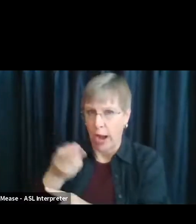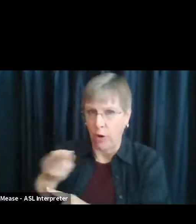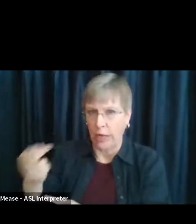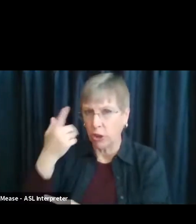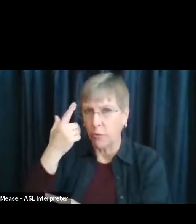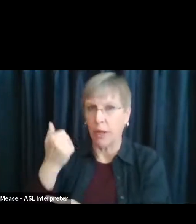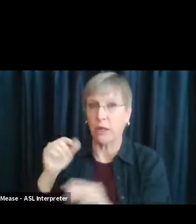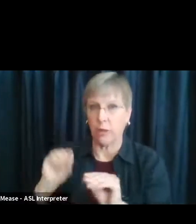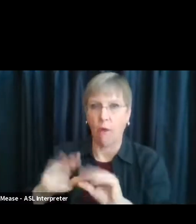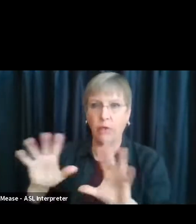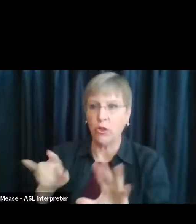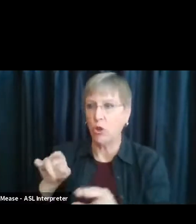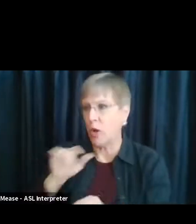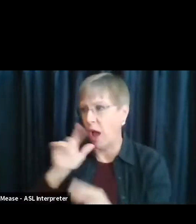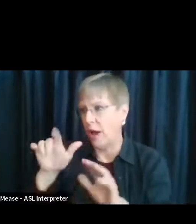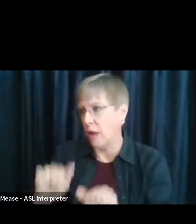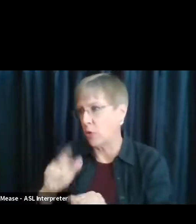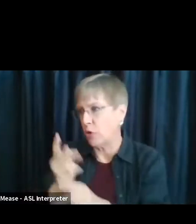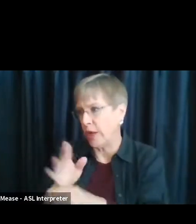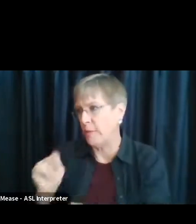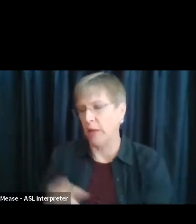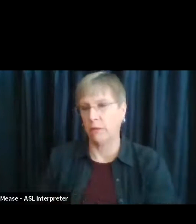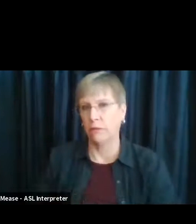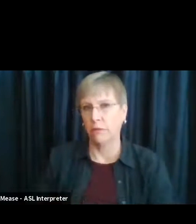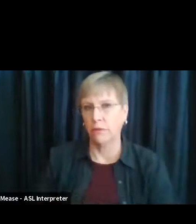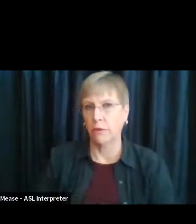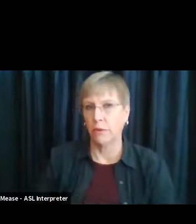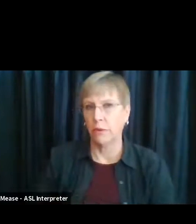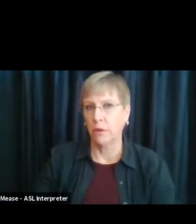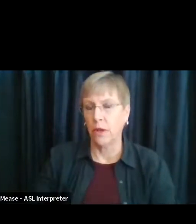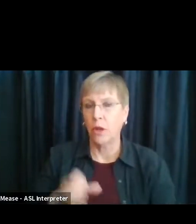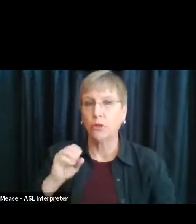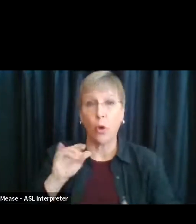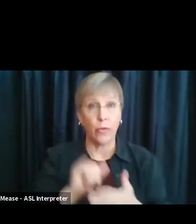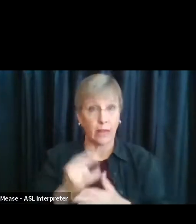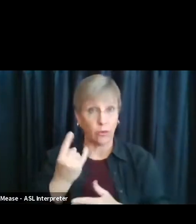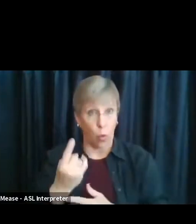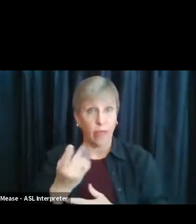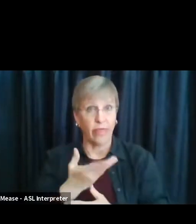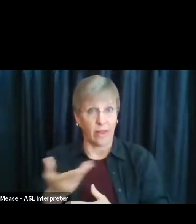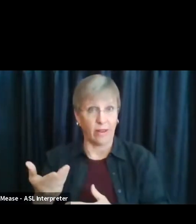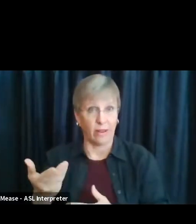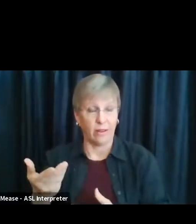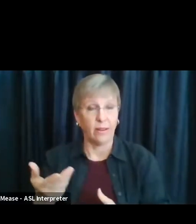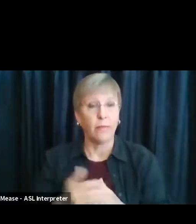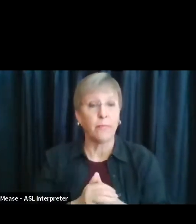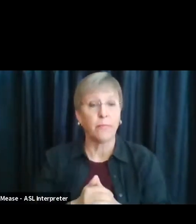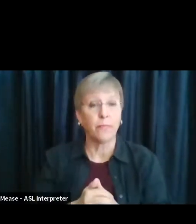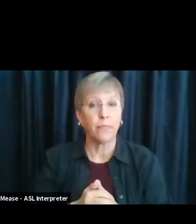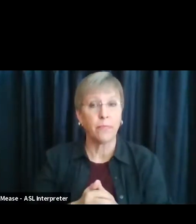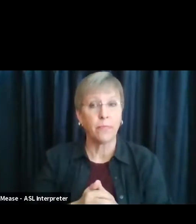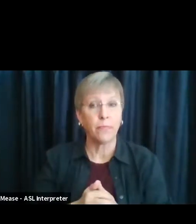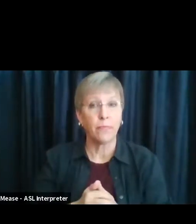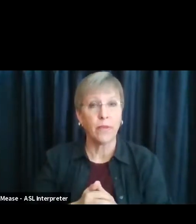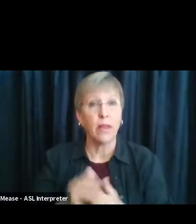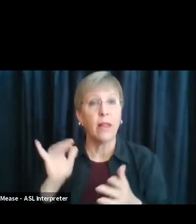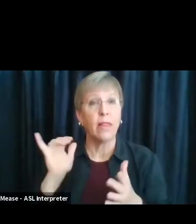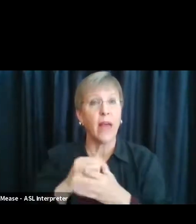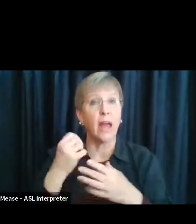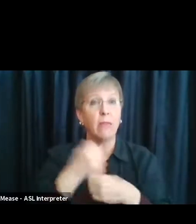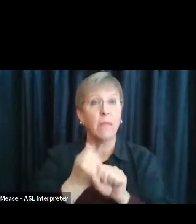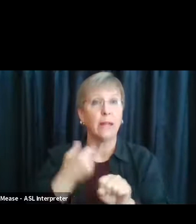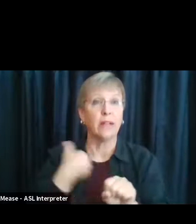because obviously you're not able to keep it. So that's one of the things, you know, that makes us arrive